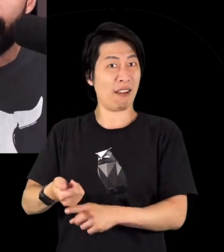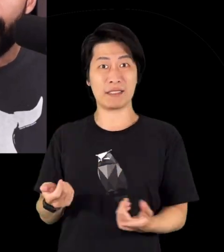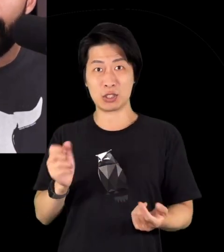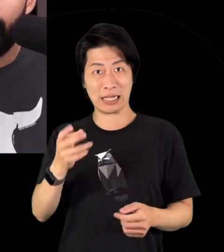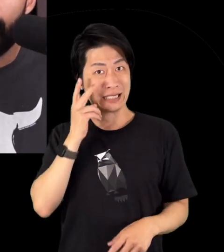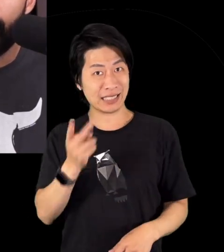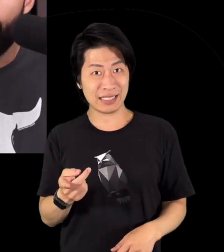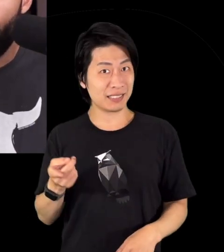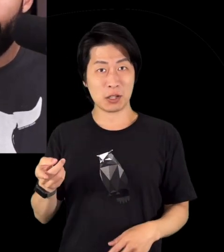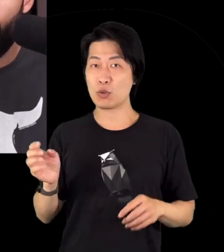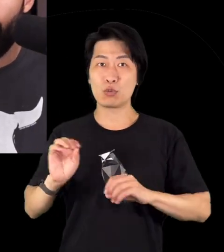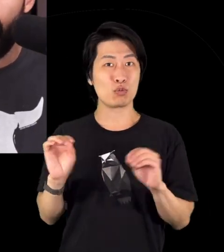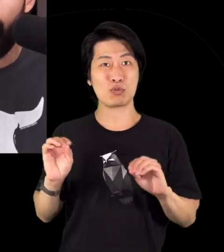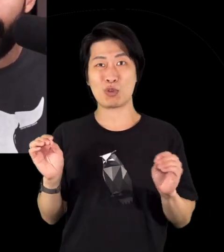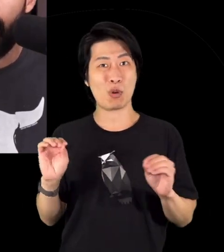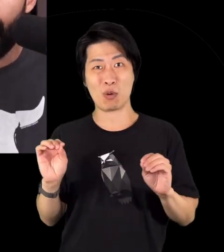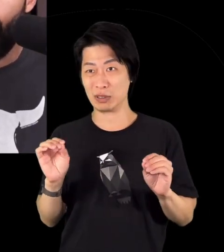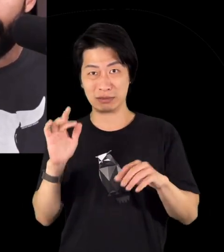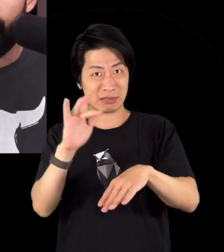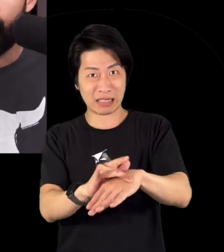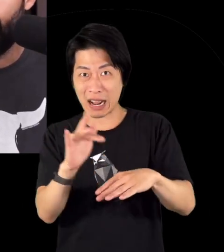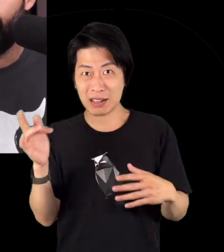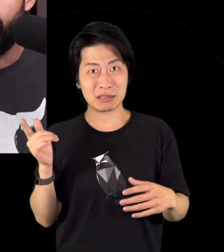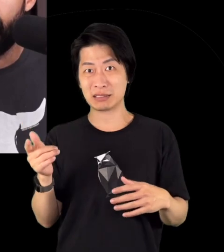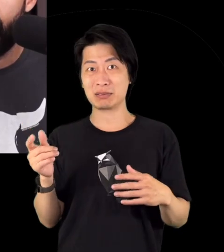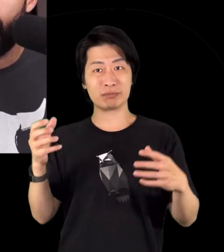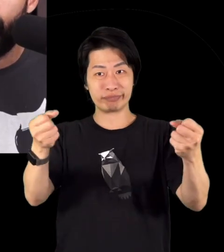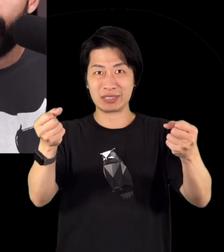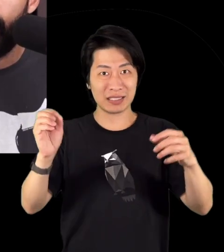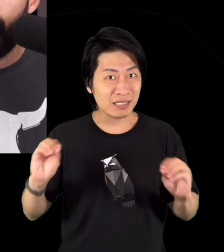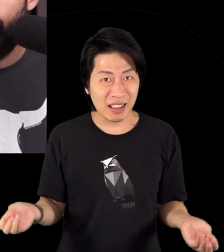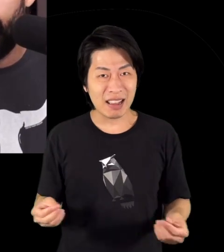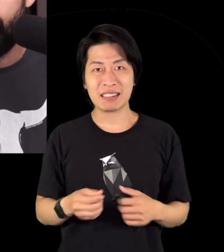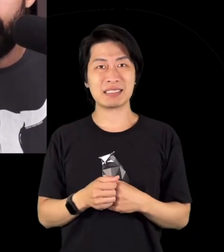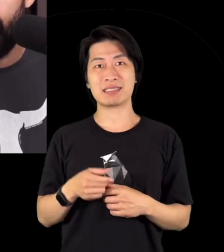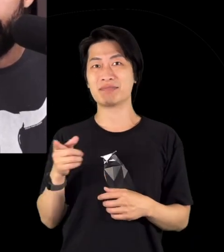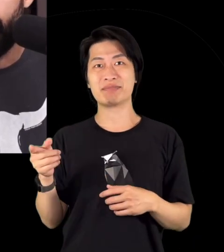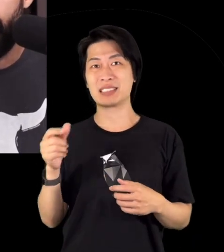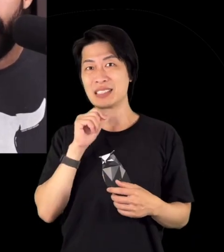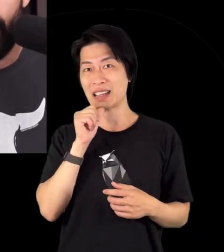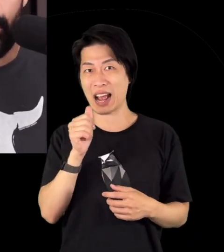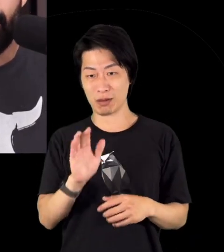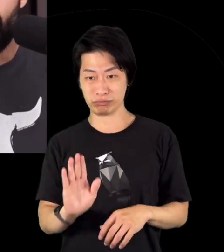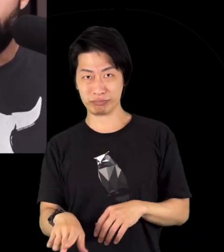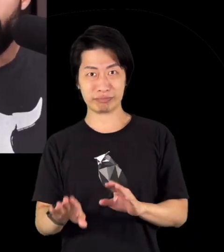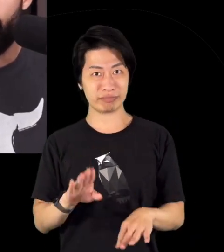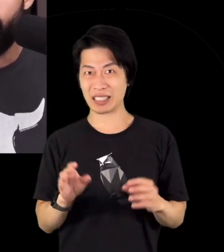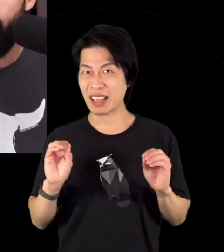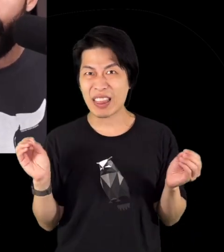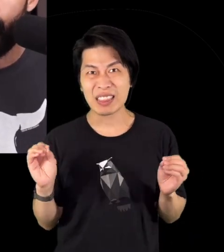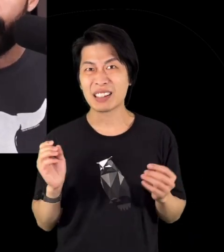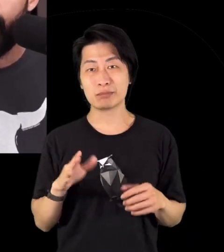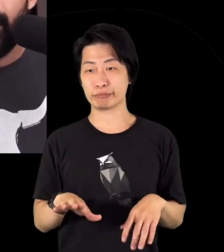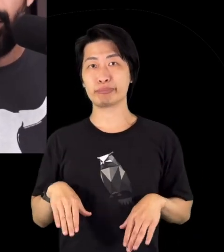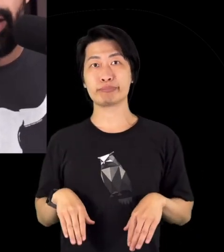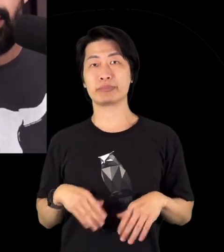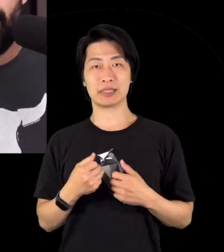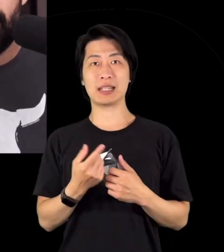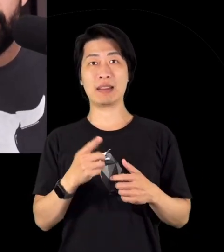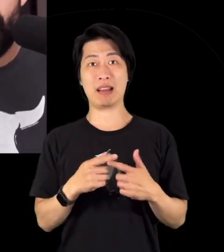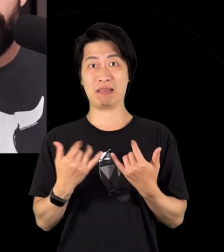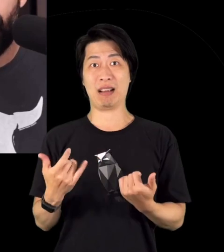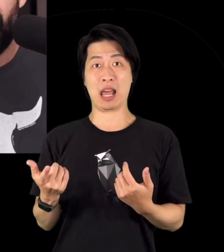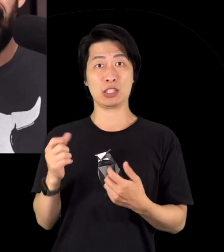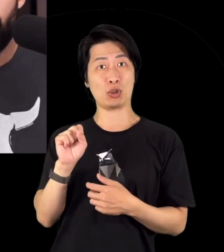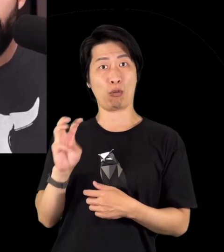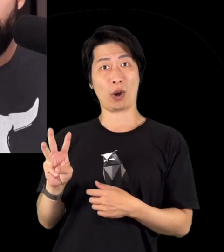You can see that there's nothing going on there with the person holding the steering wheel. You can see that their feet are clearly off of the pedals. And right now